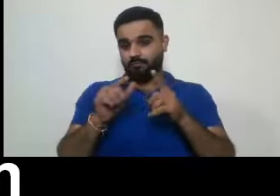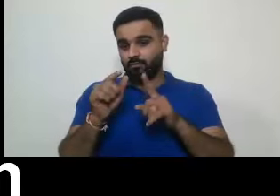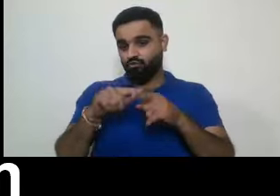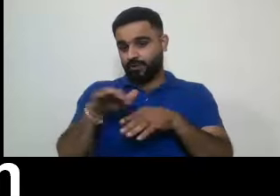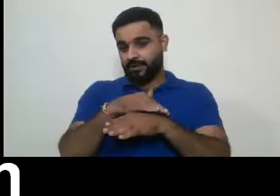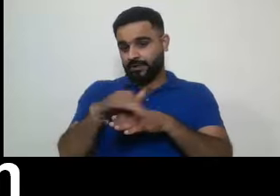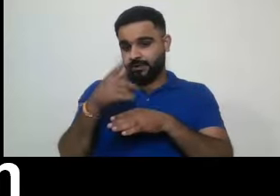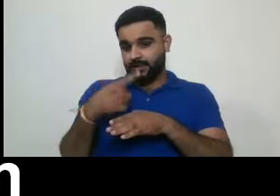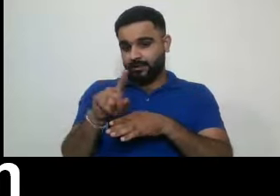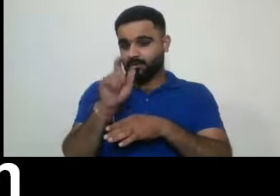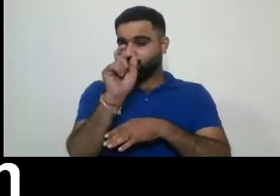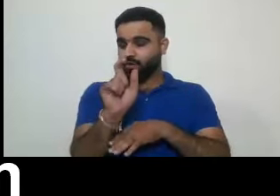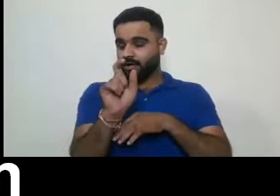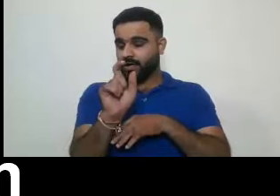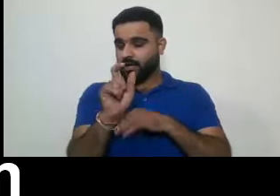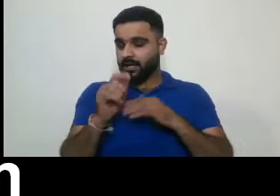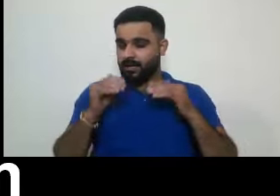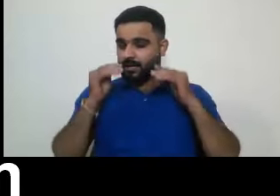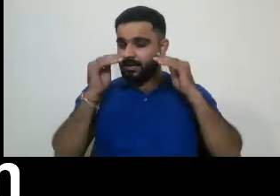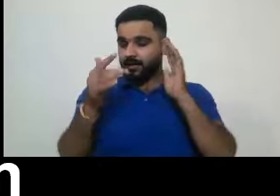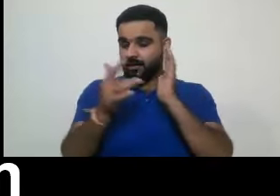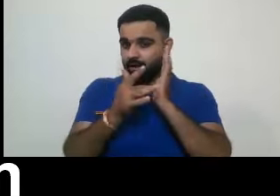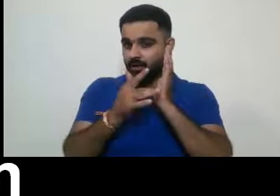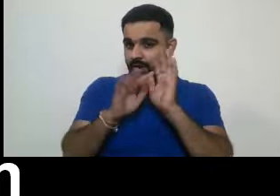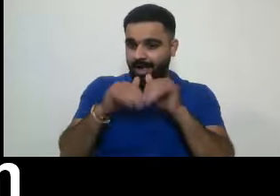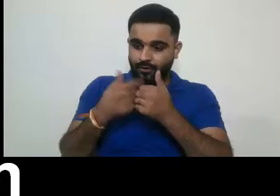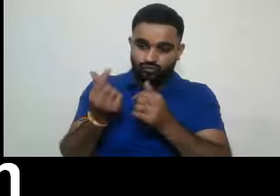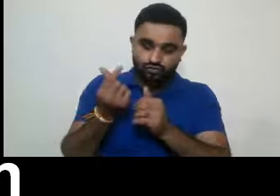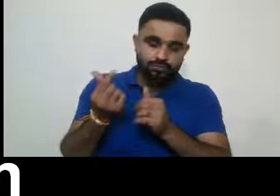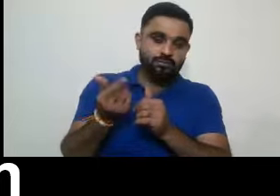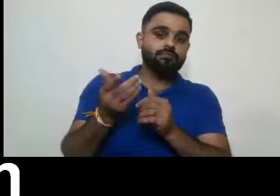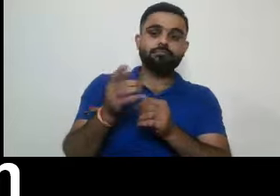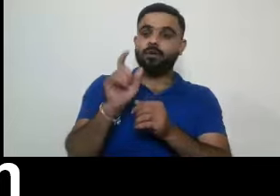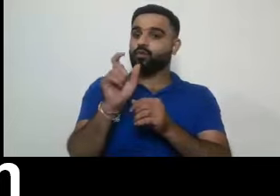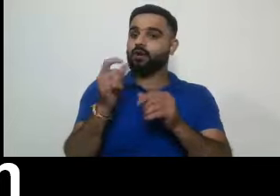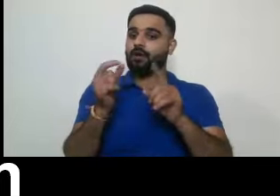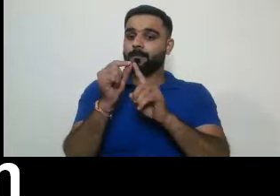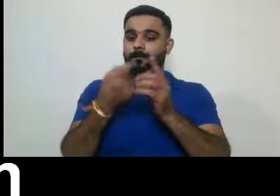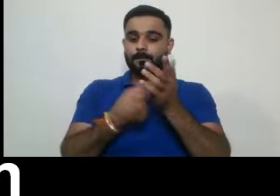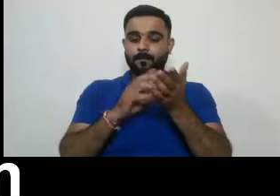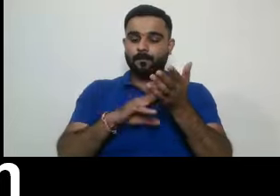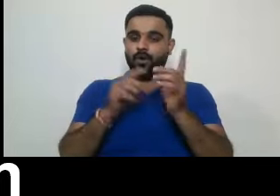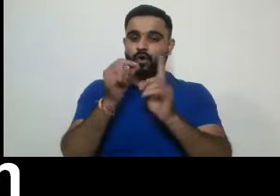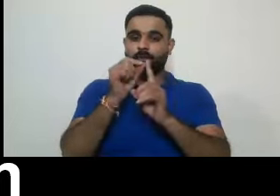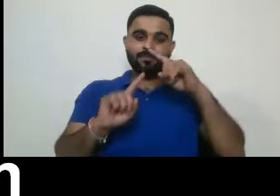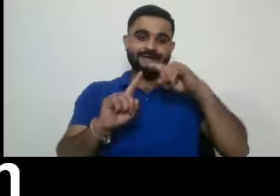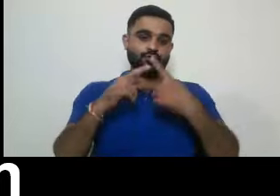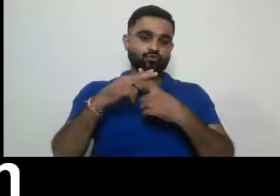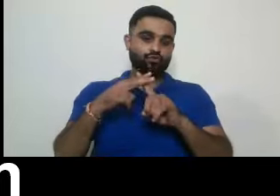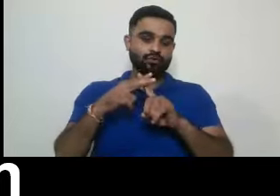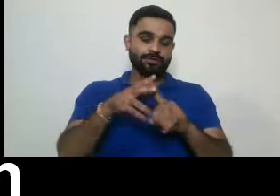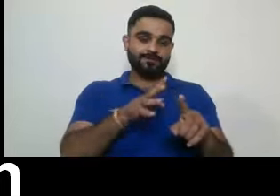correct. That's a word. It sounds very high tech, but it is basically how to give you the correct prompt to the tool to speak to us